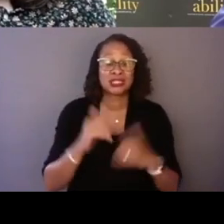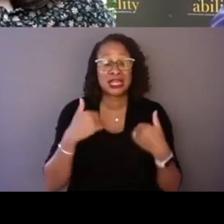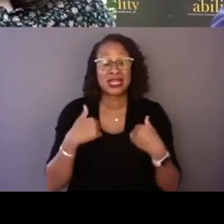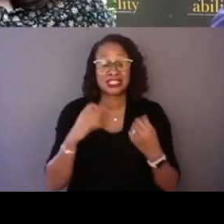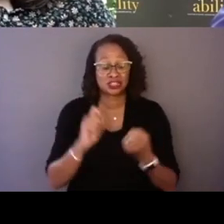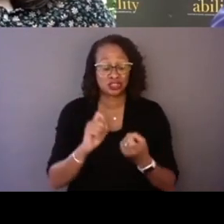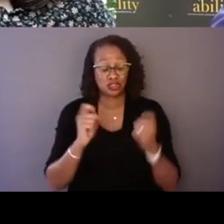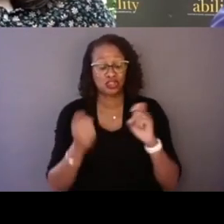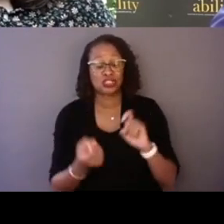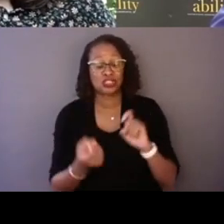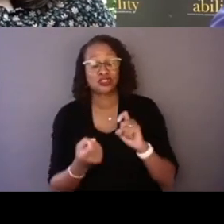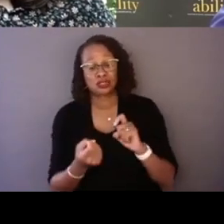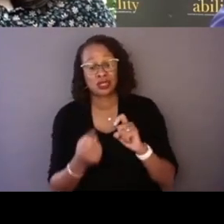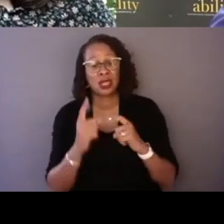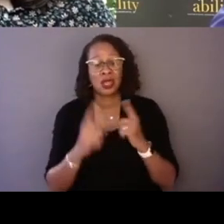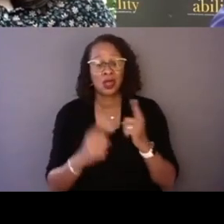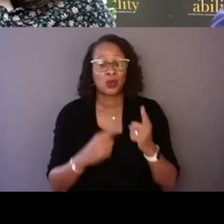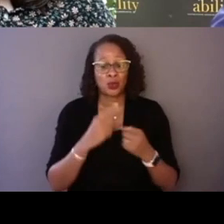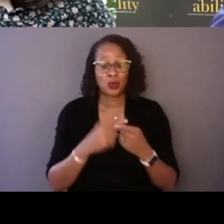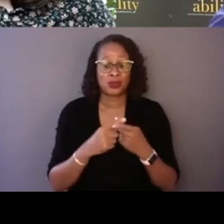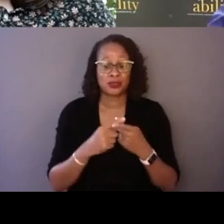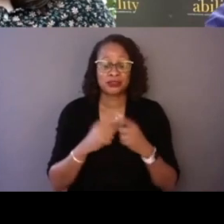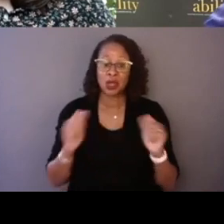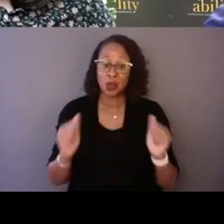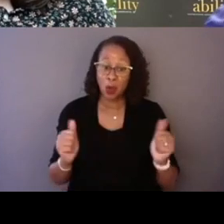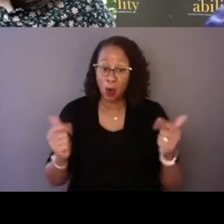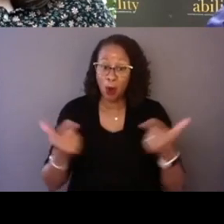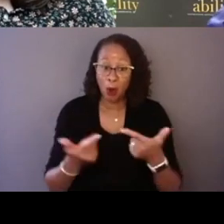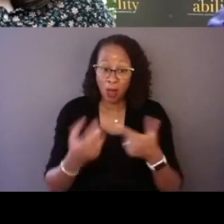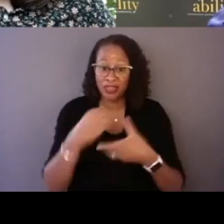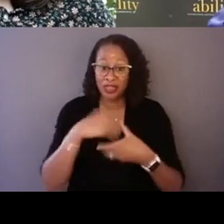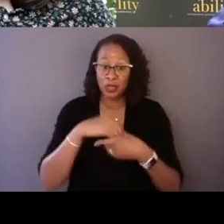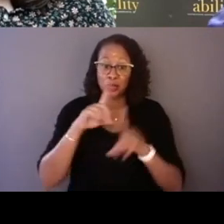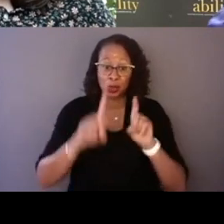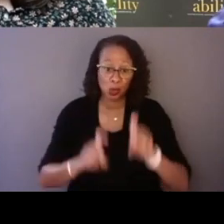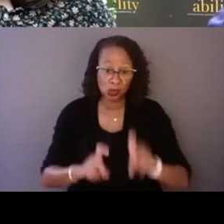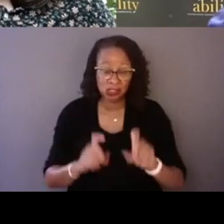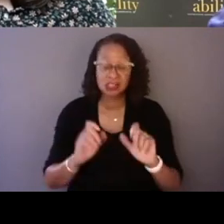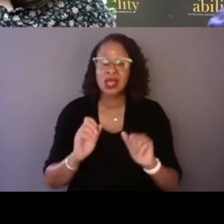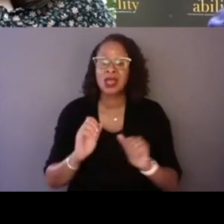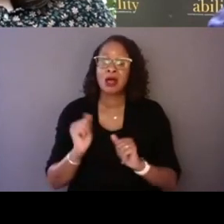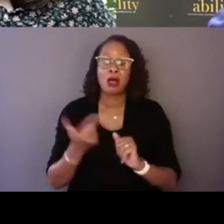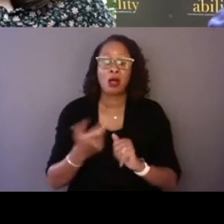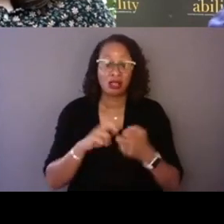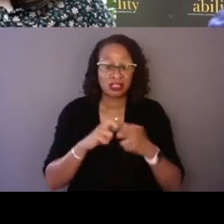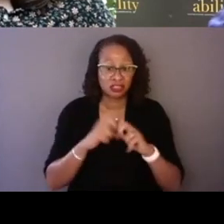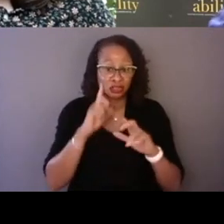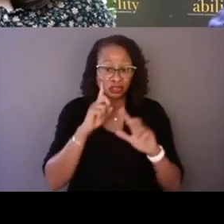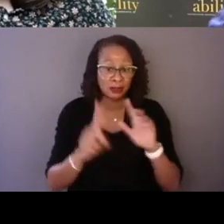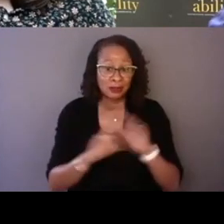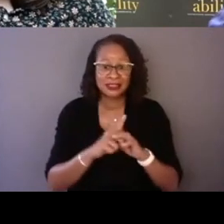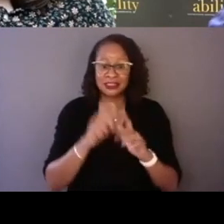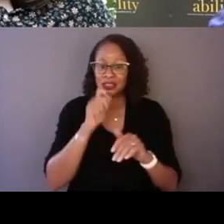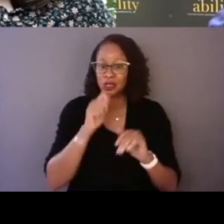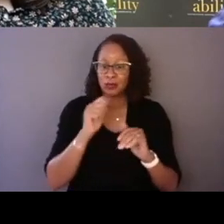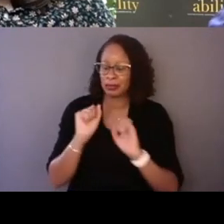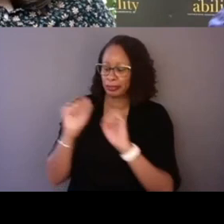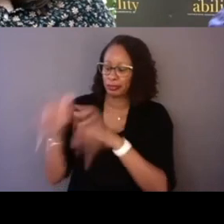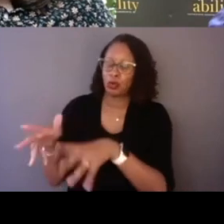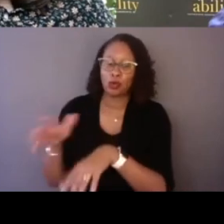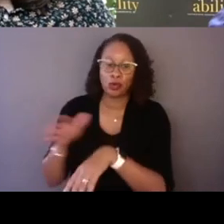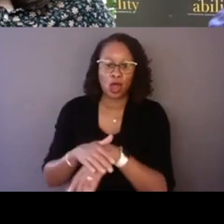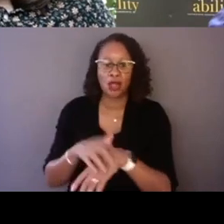the corner when all the inclusion questions and all the issues that come up don't get dumped in that person's